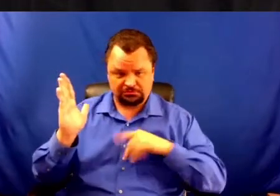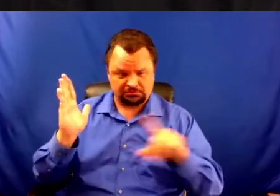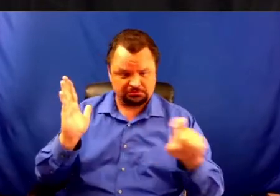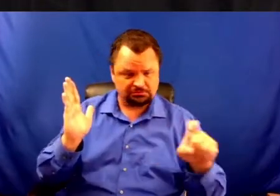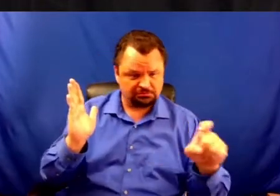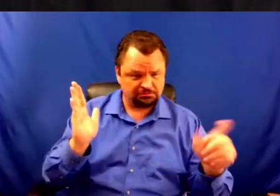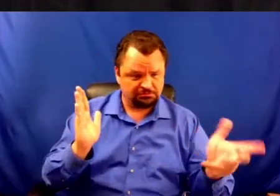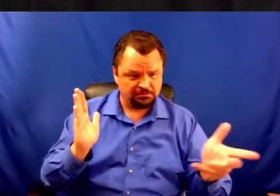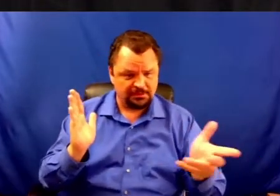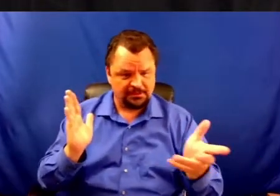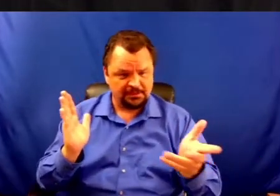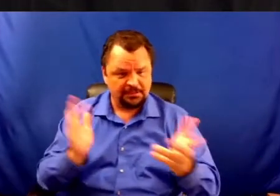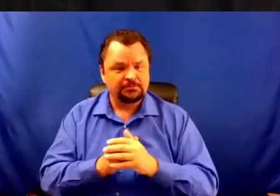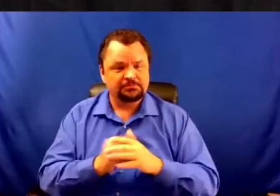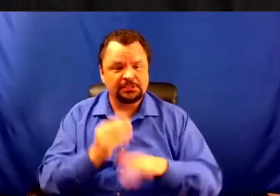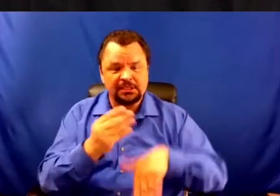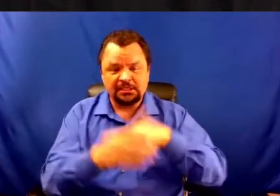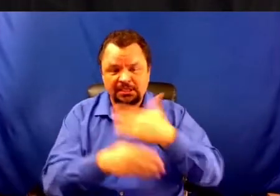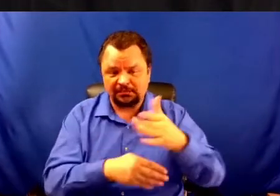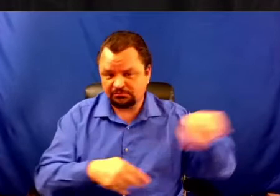All in favor? Aye.